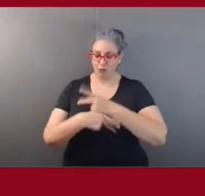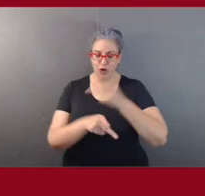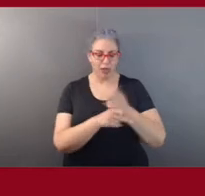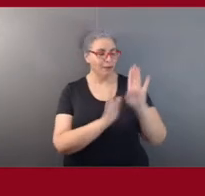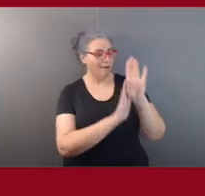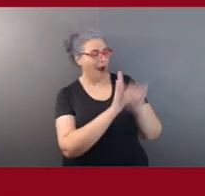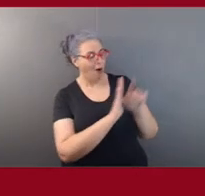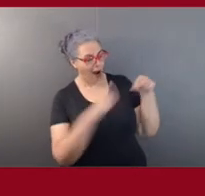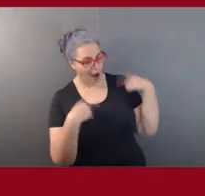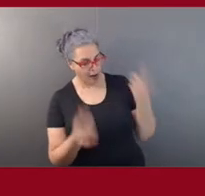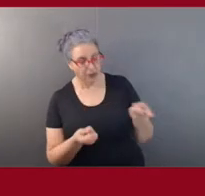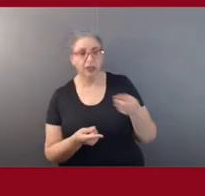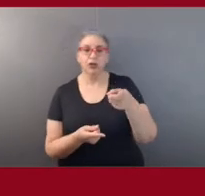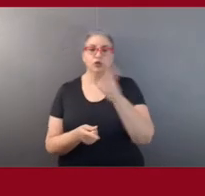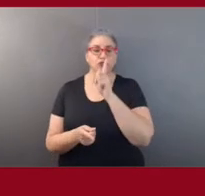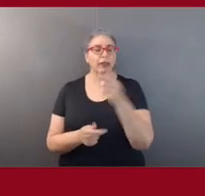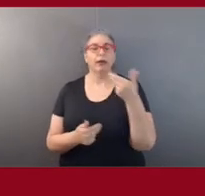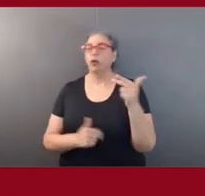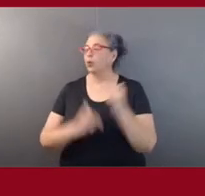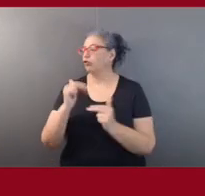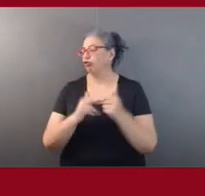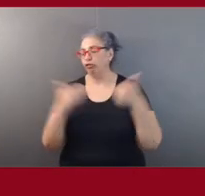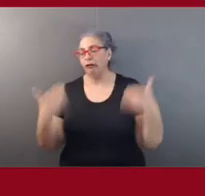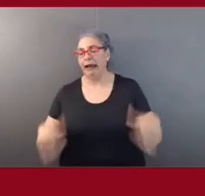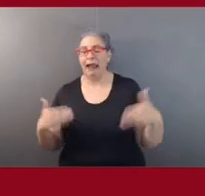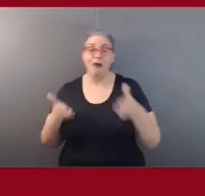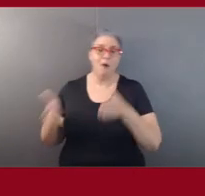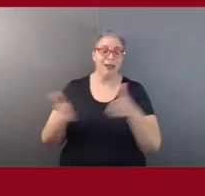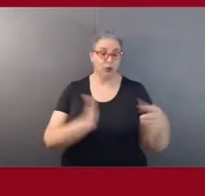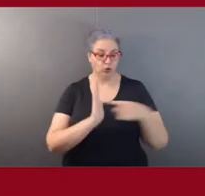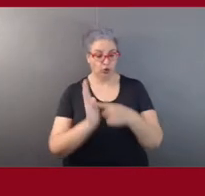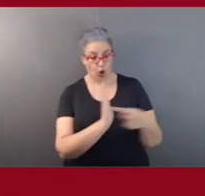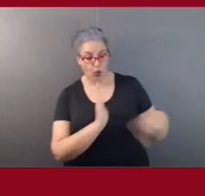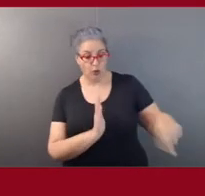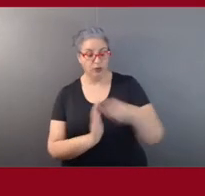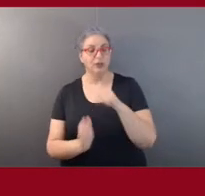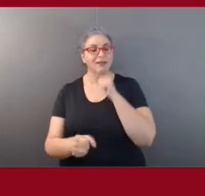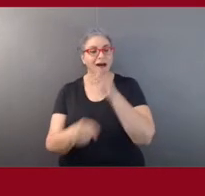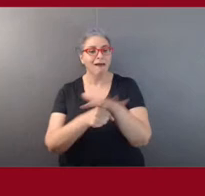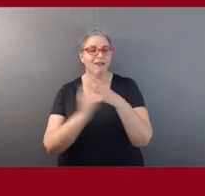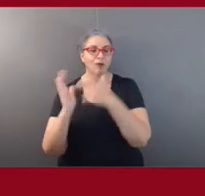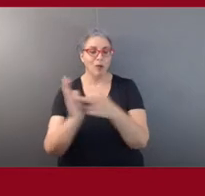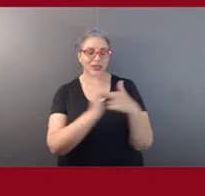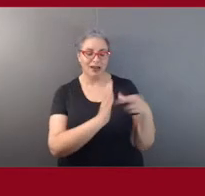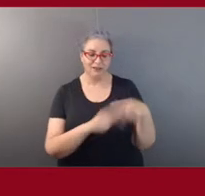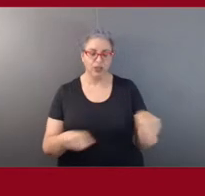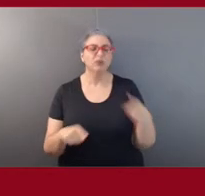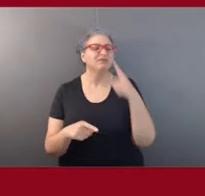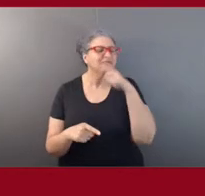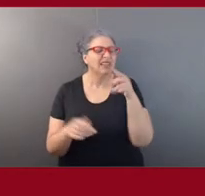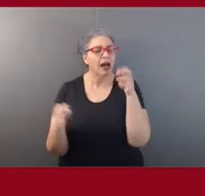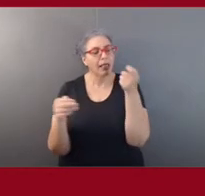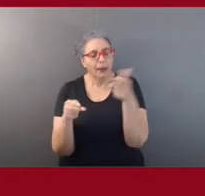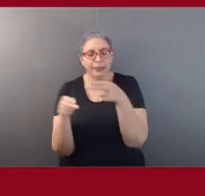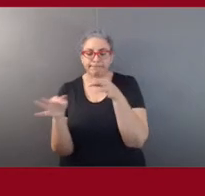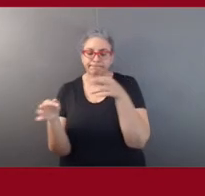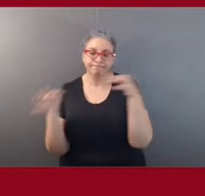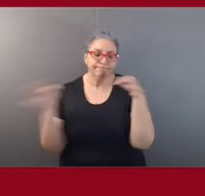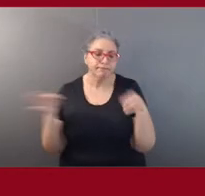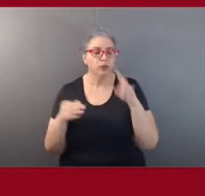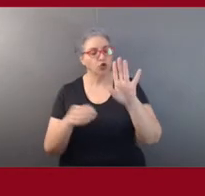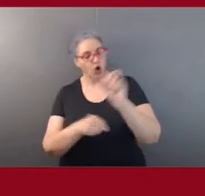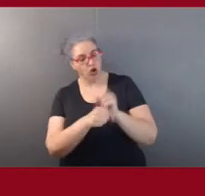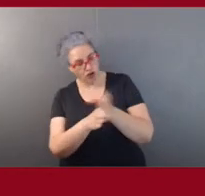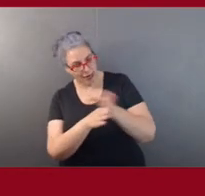wonderful platforms to address underrepresentation. So I was wondering if you all could tell me real quick a little bit about the trajectory of your